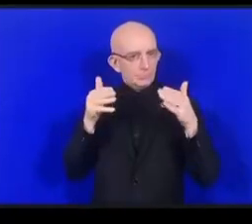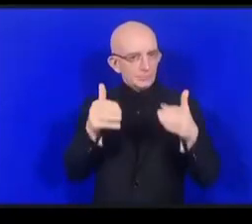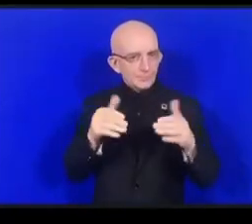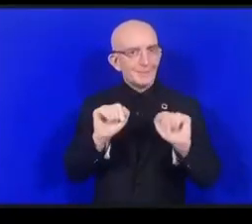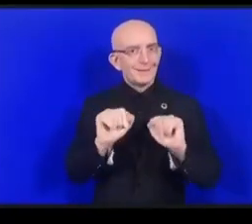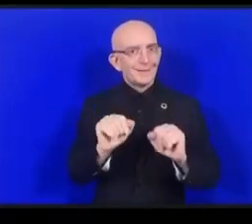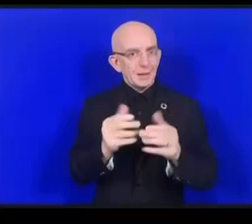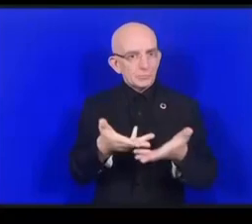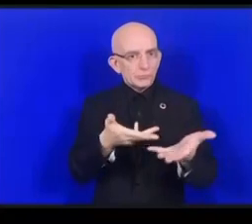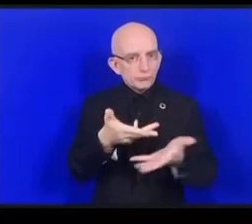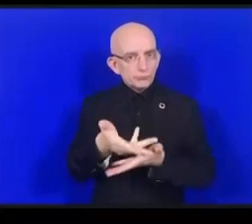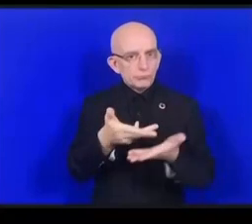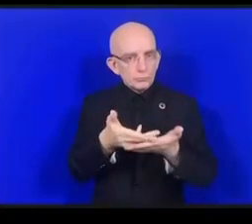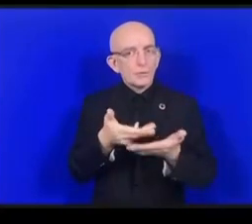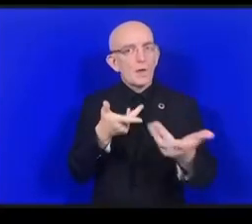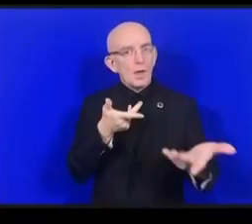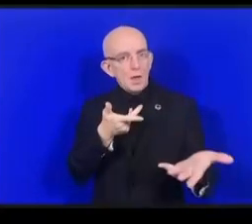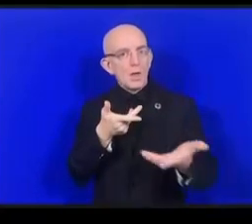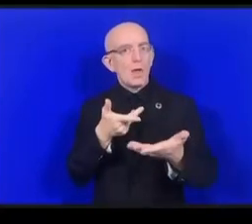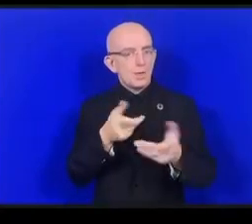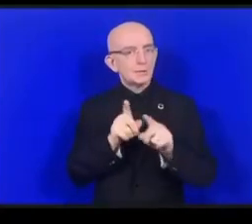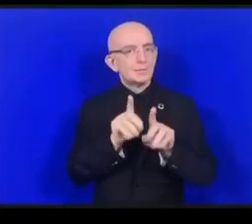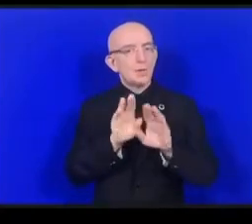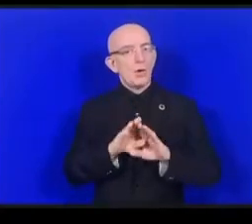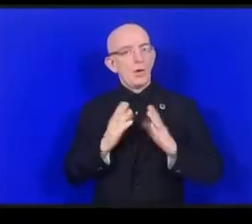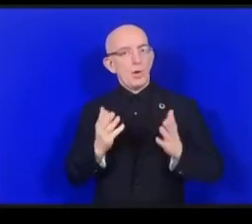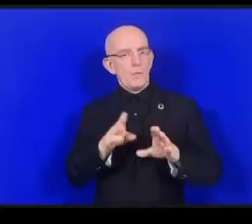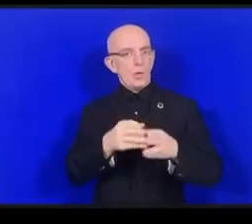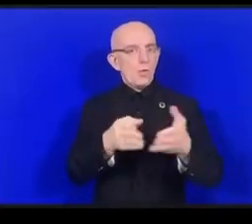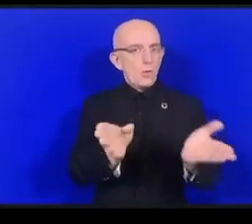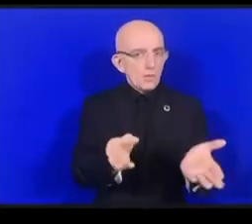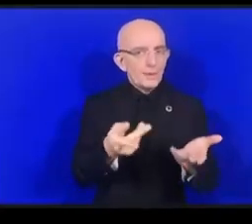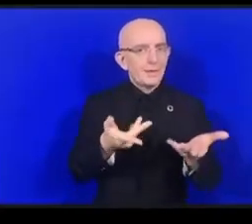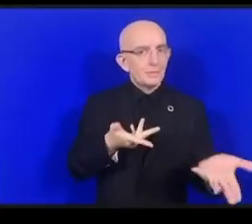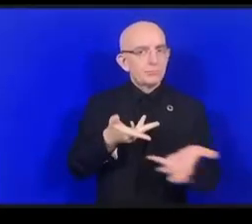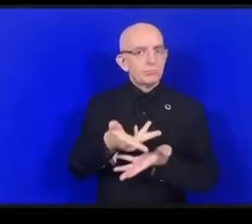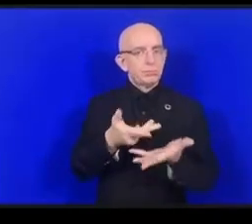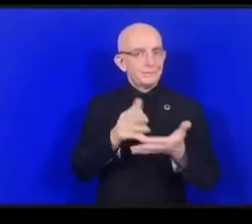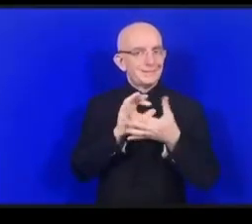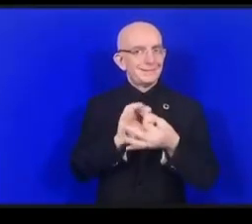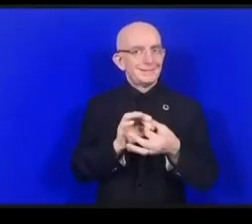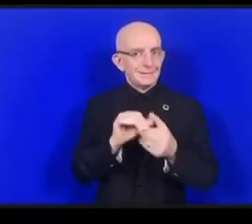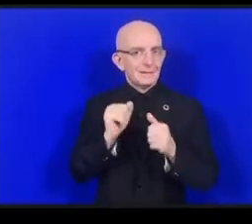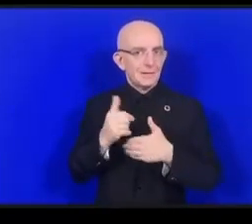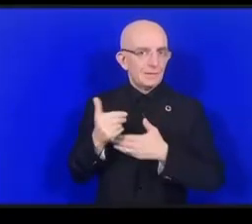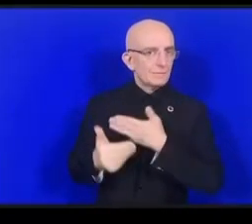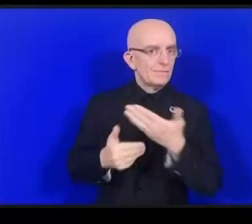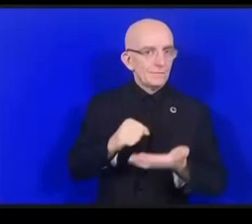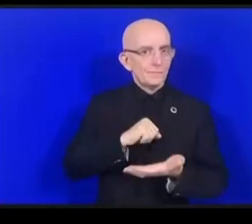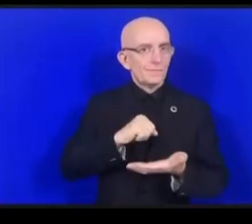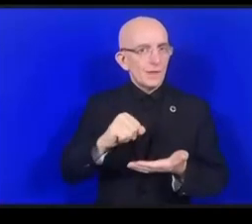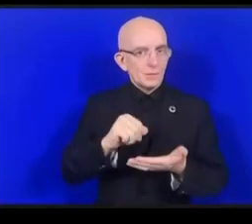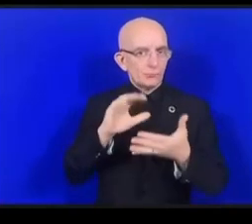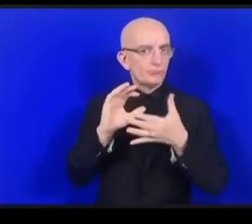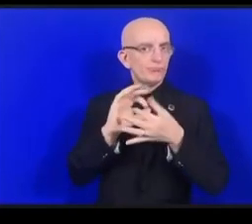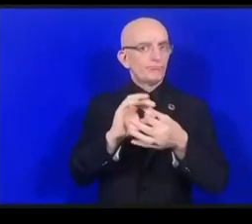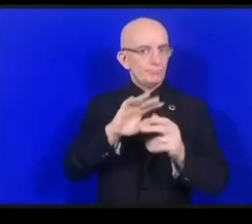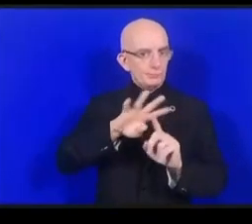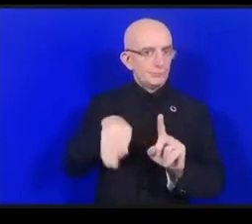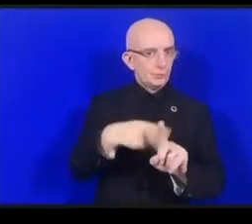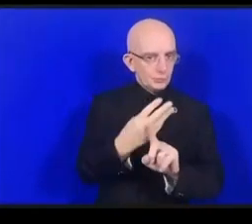Dynamic Coalition for quite a while. When the Dynamic Coalition first started, it was